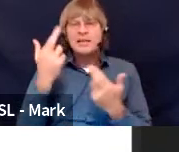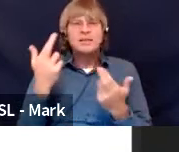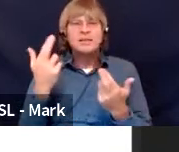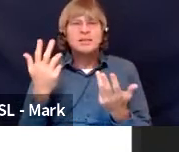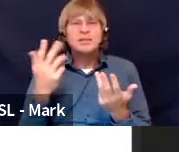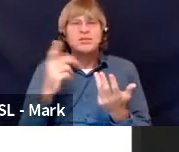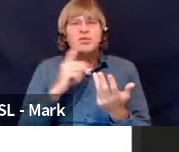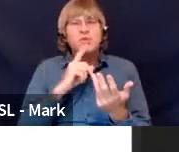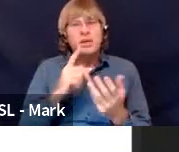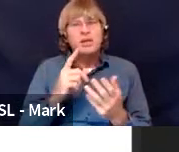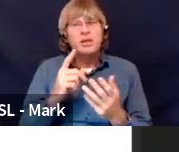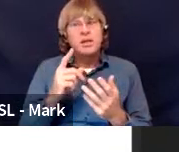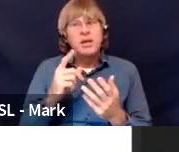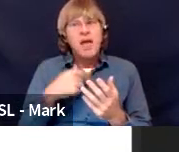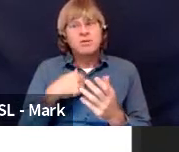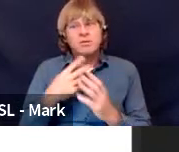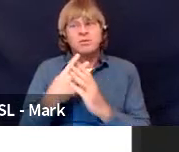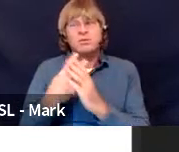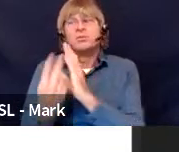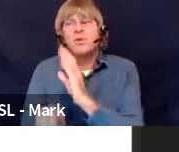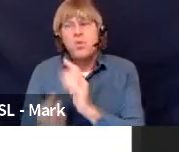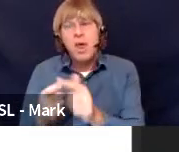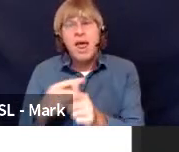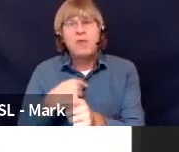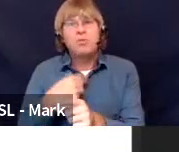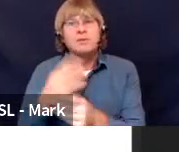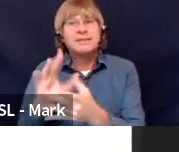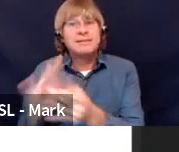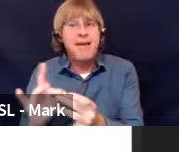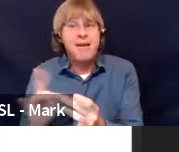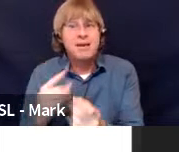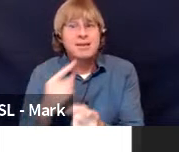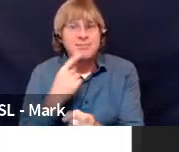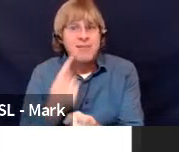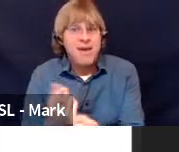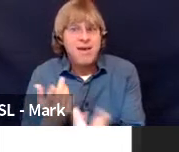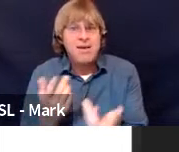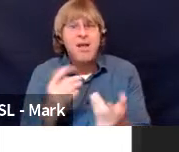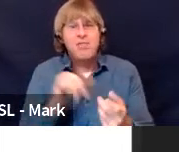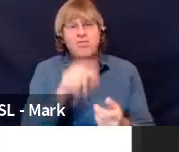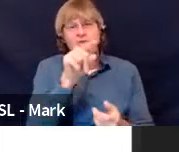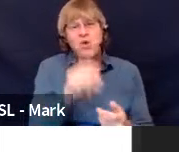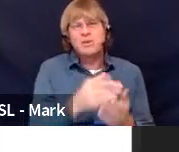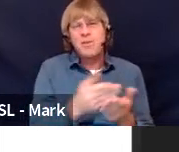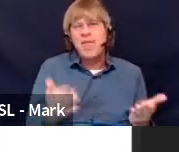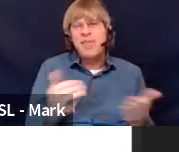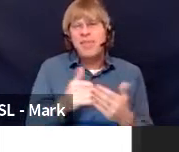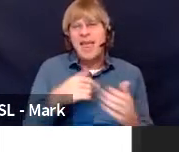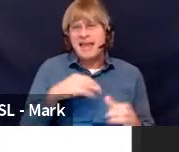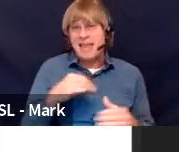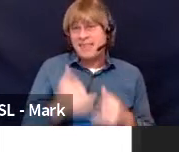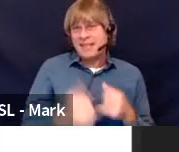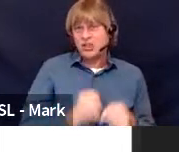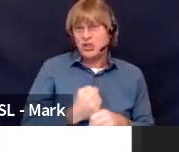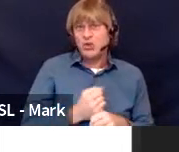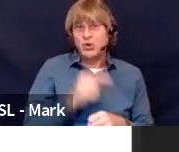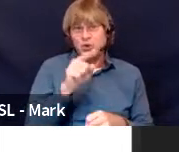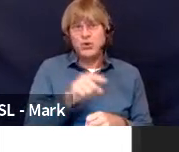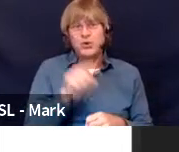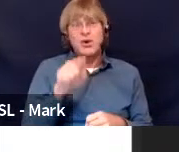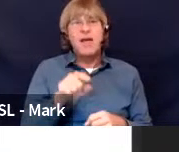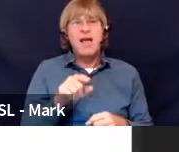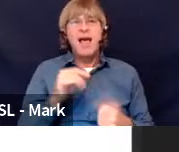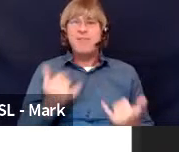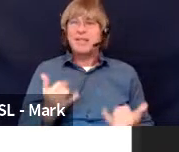how ingrained I was into what I was actually saying. These are some pieces that I've done this year. This